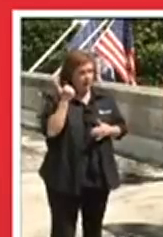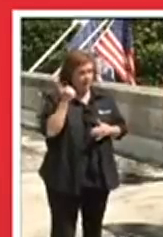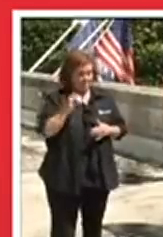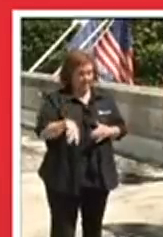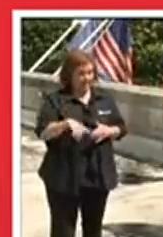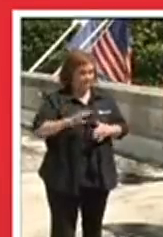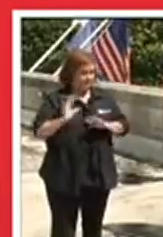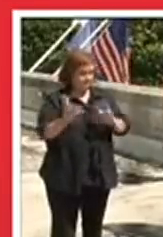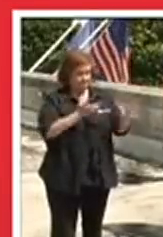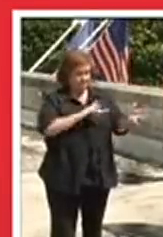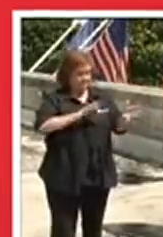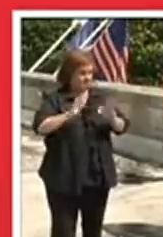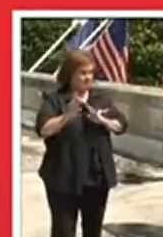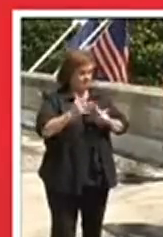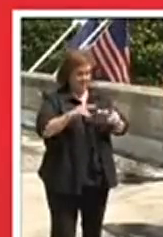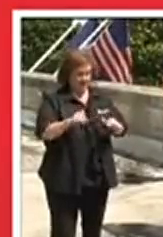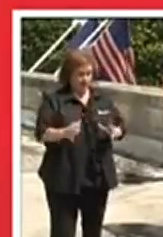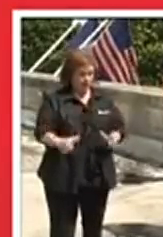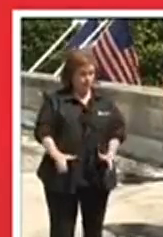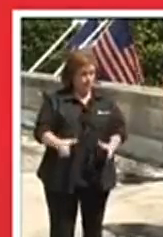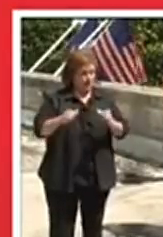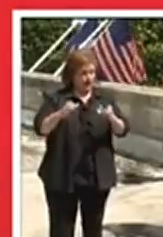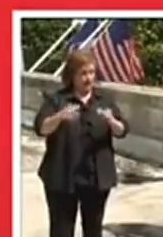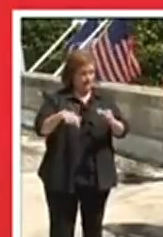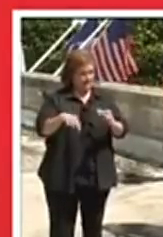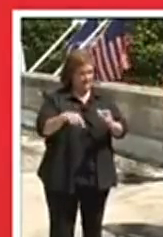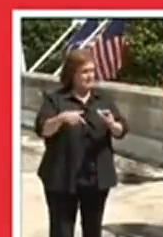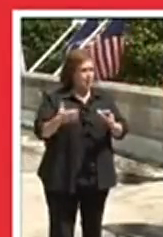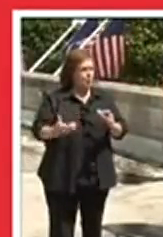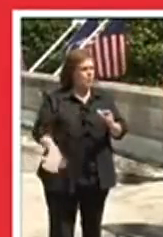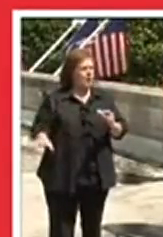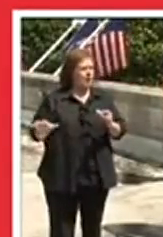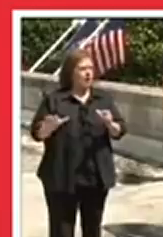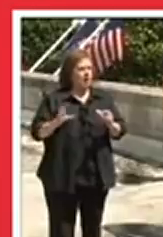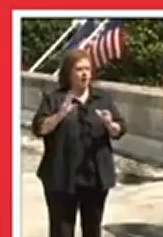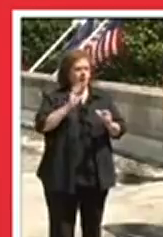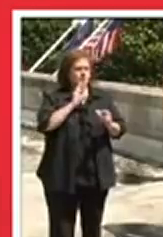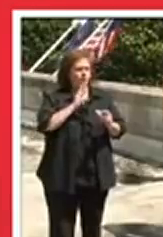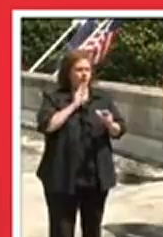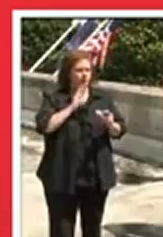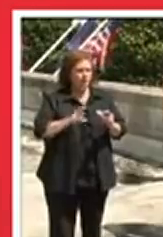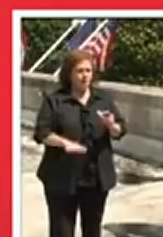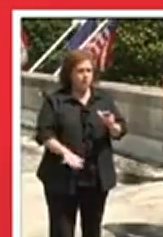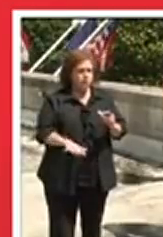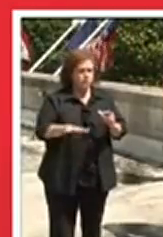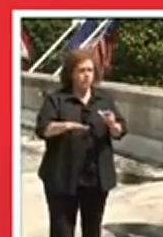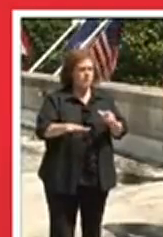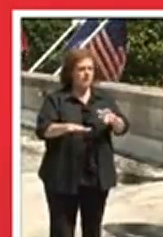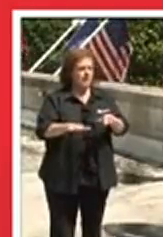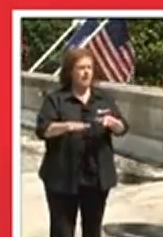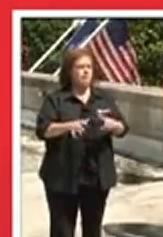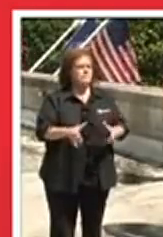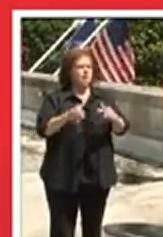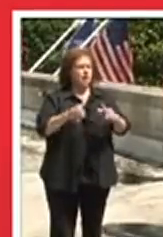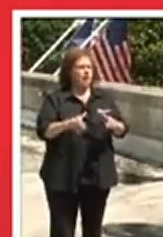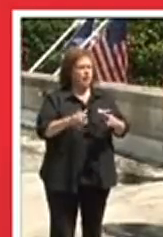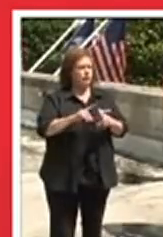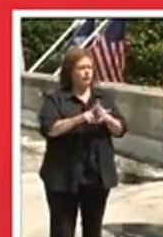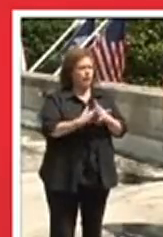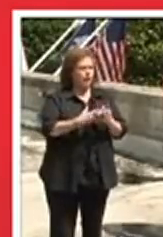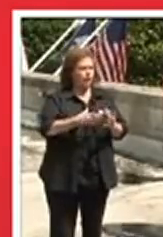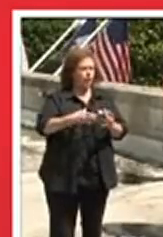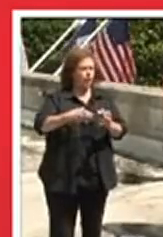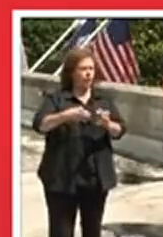this storm is coming our way. We do not want, with the high water expected, trash cans floating, debris